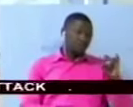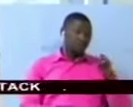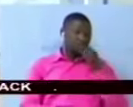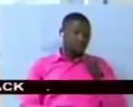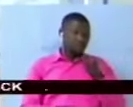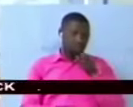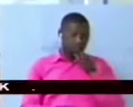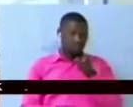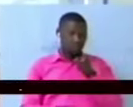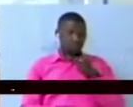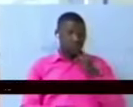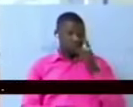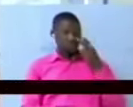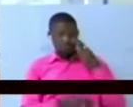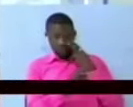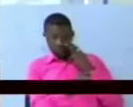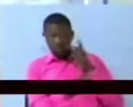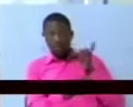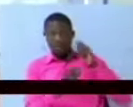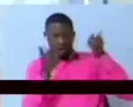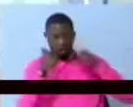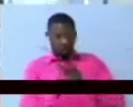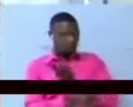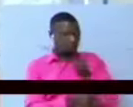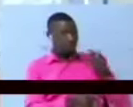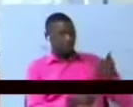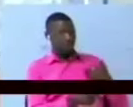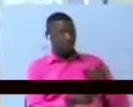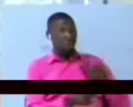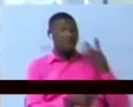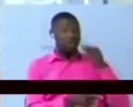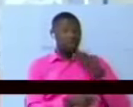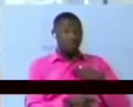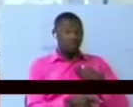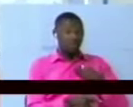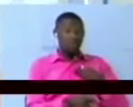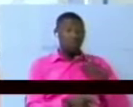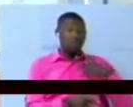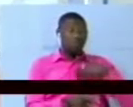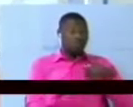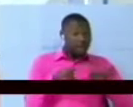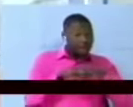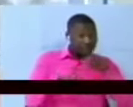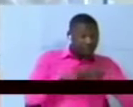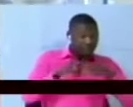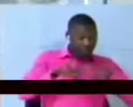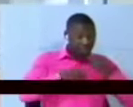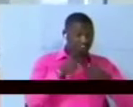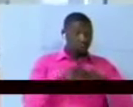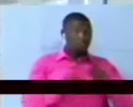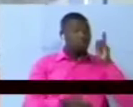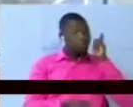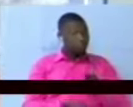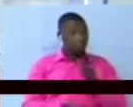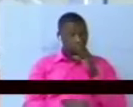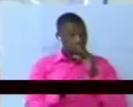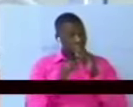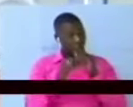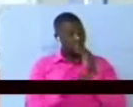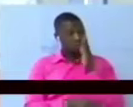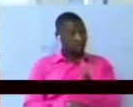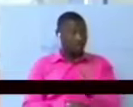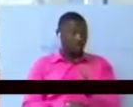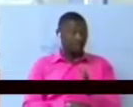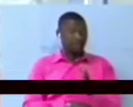don't want to be like them, you have to talk. That is what you told the commission, correct? Nene, banga agge, gis nga Alhaji Moore mu ngi tiye yar,